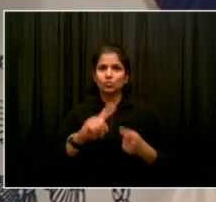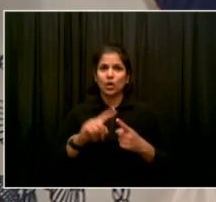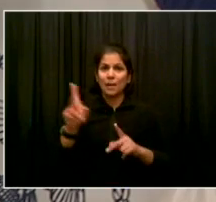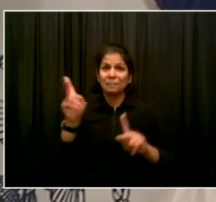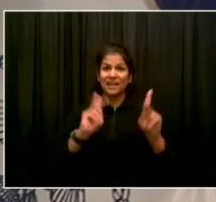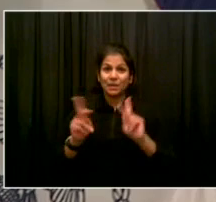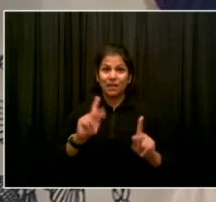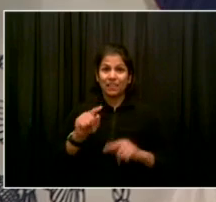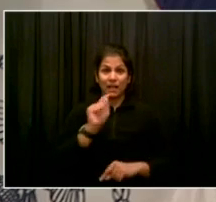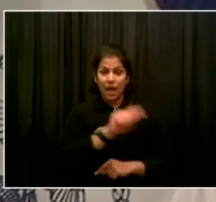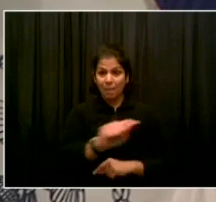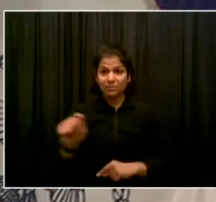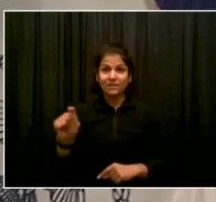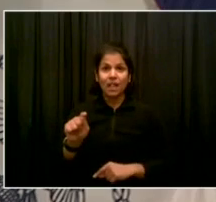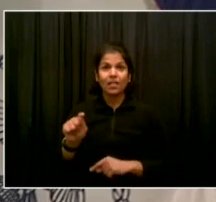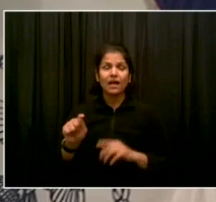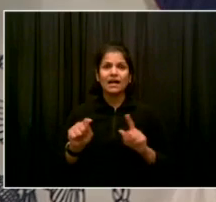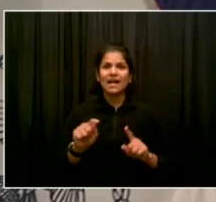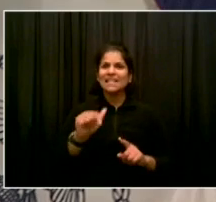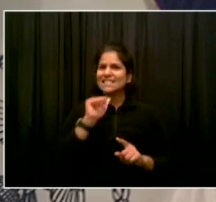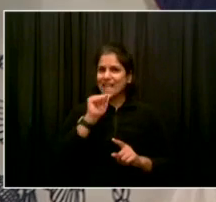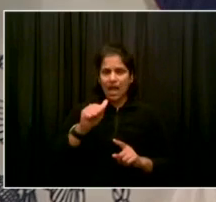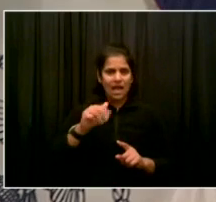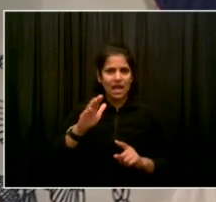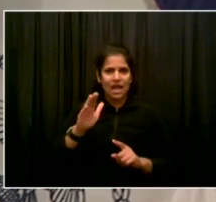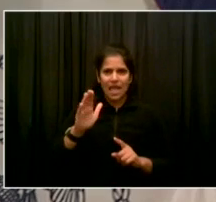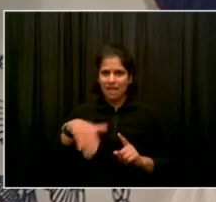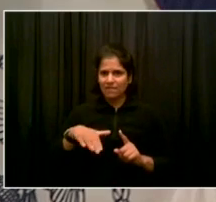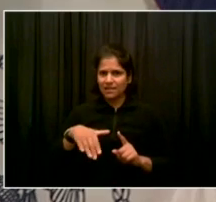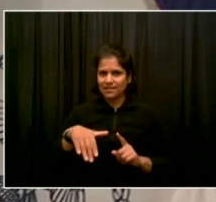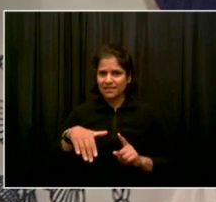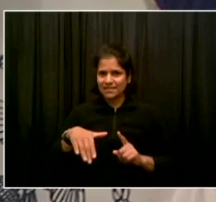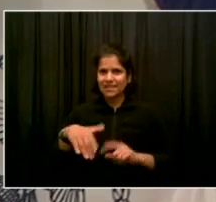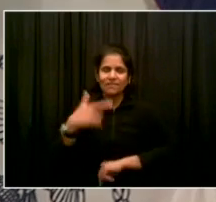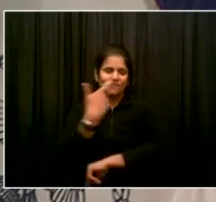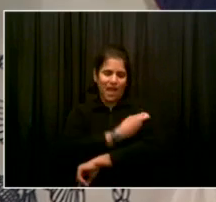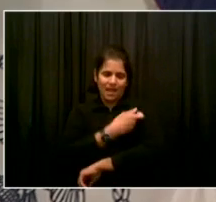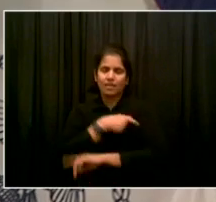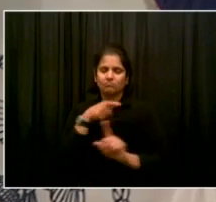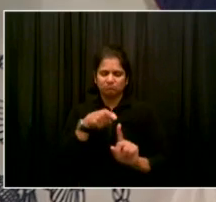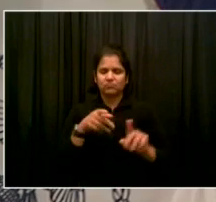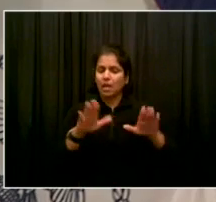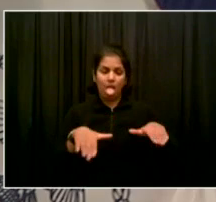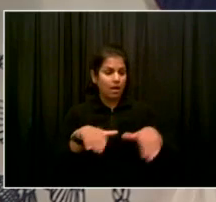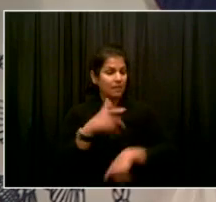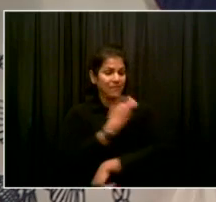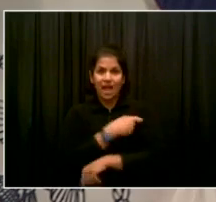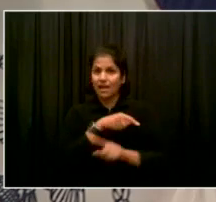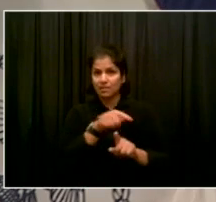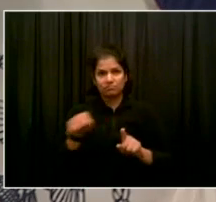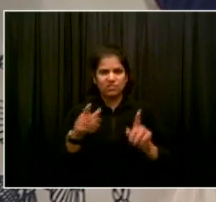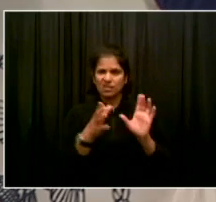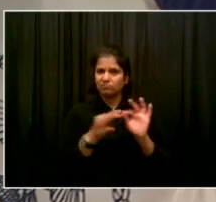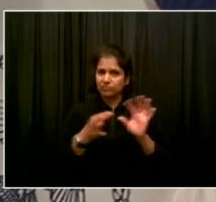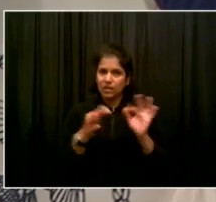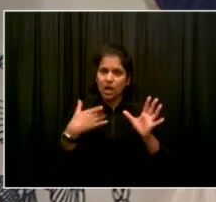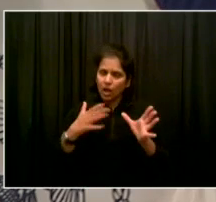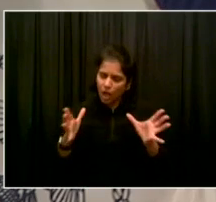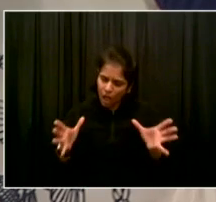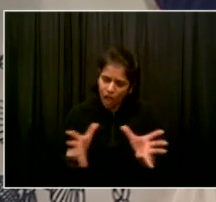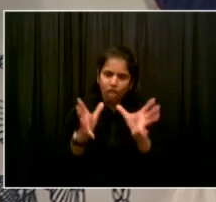to really pound the point about how much more protection vaccination